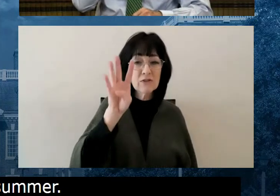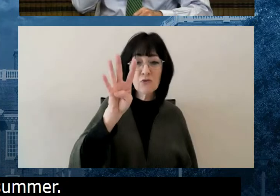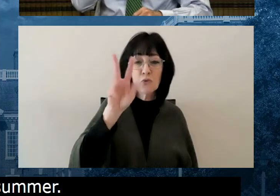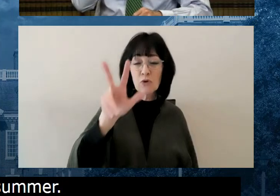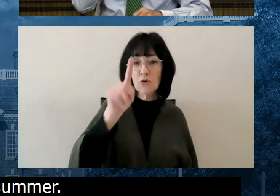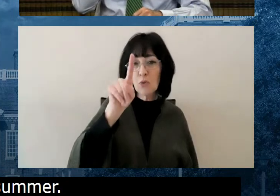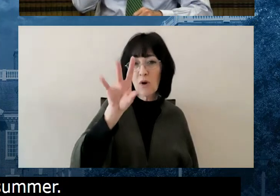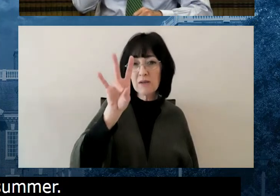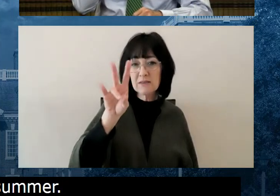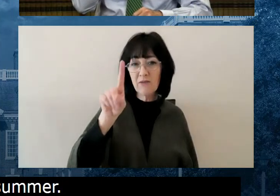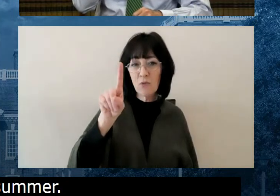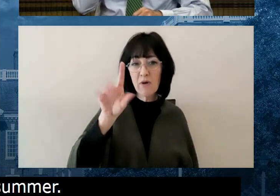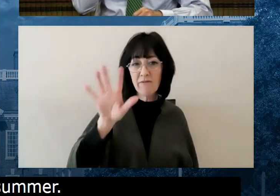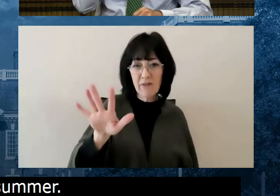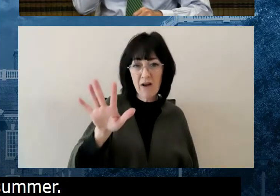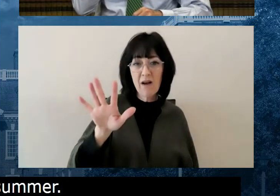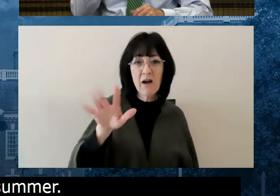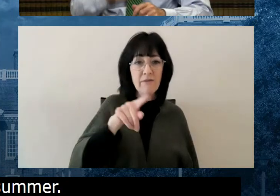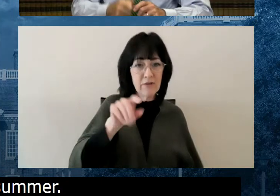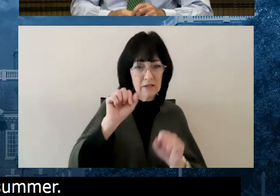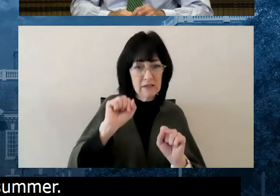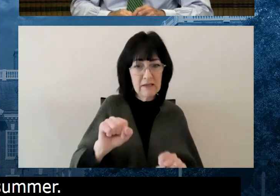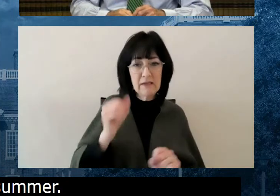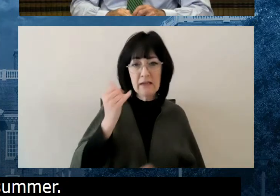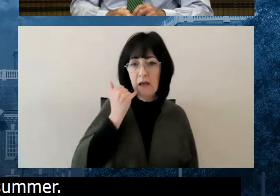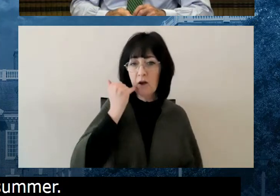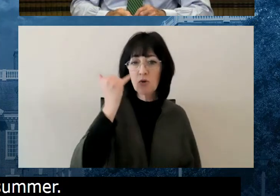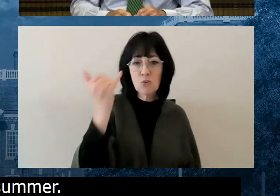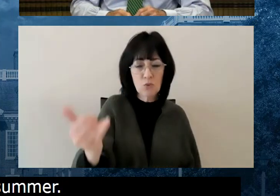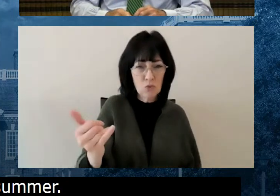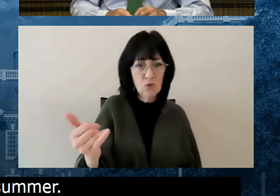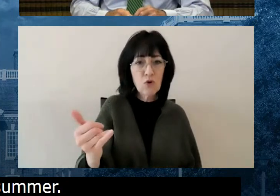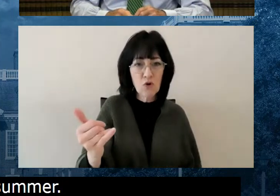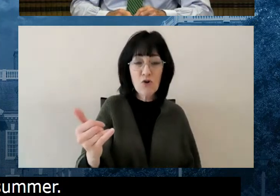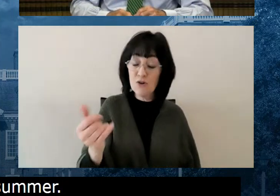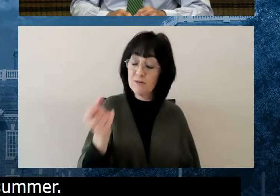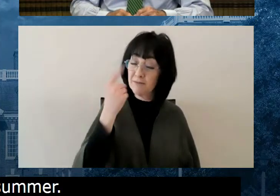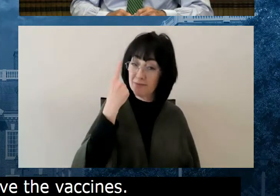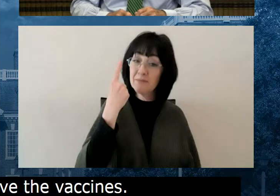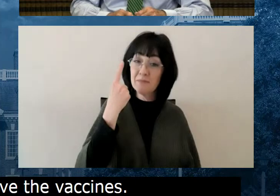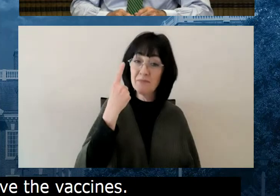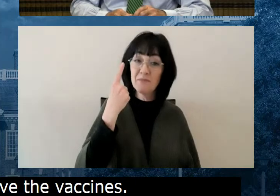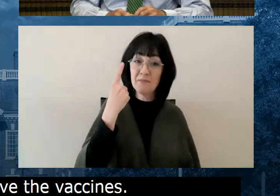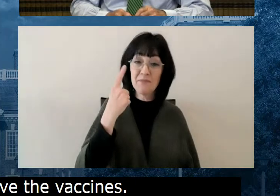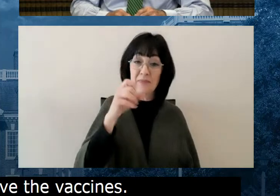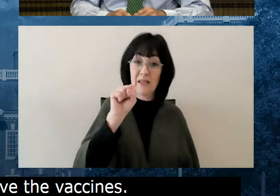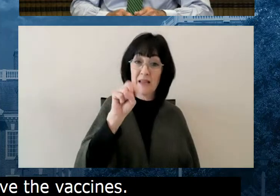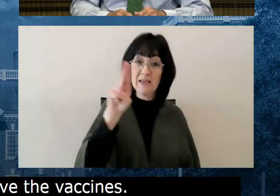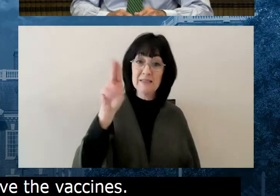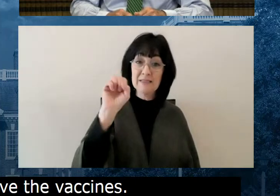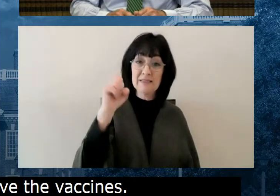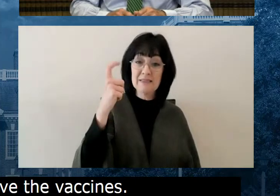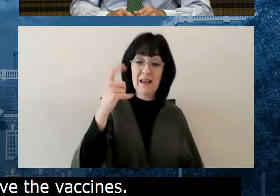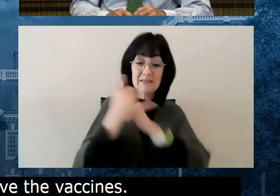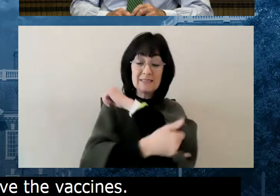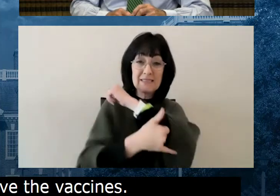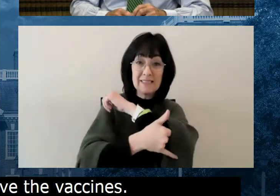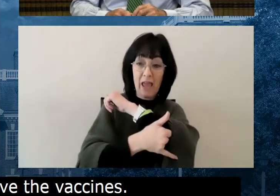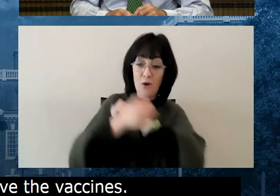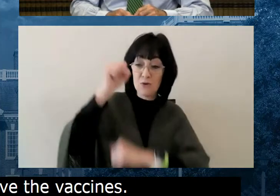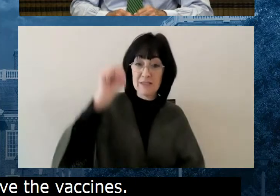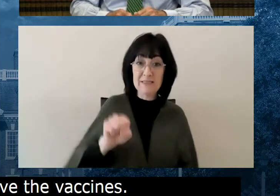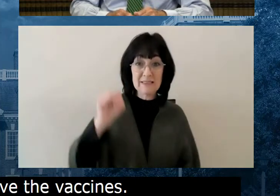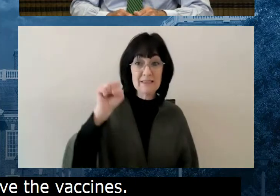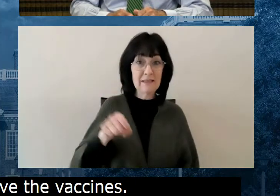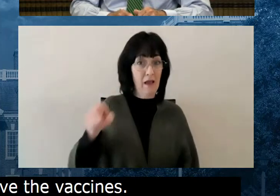833-643-1715. Newcastle Countyans and Kent Countyans, we got to catch up with Sussex County that's leading the way in terms of the percentage